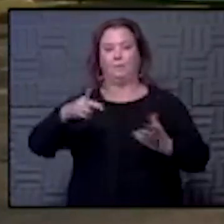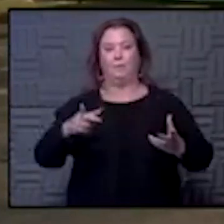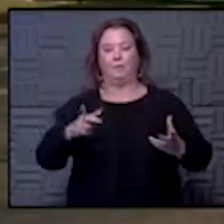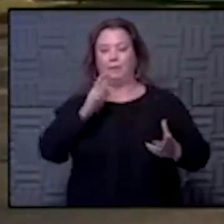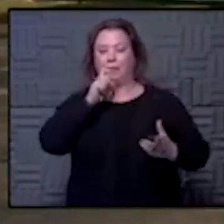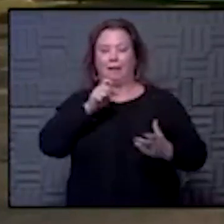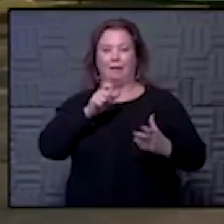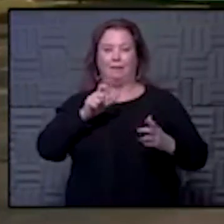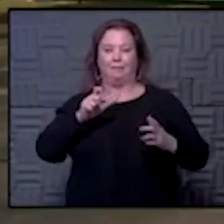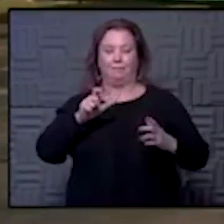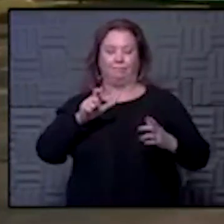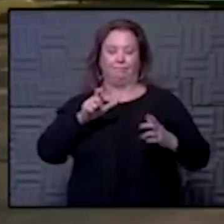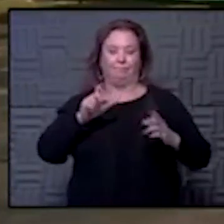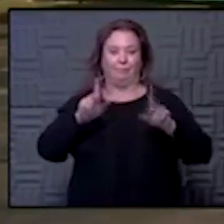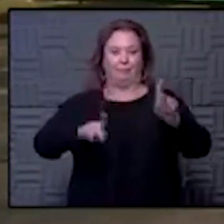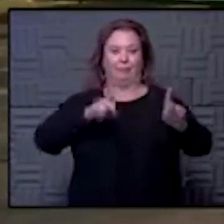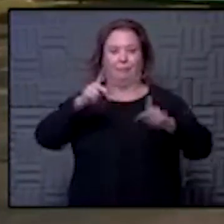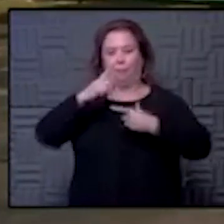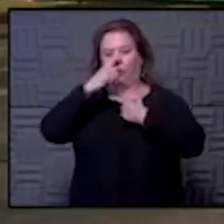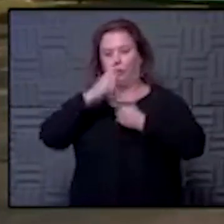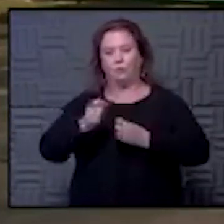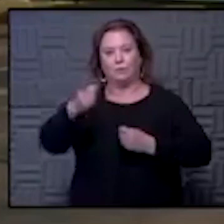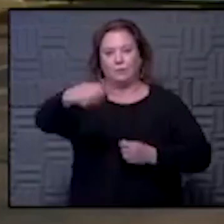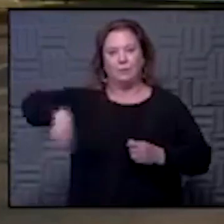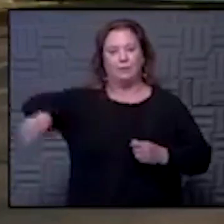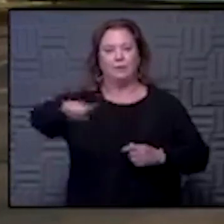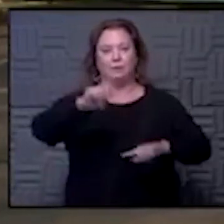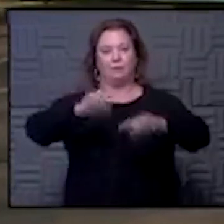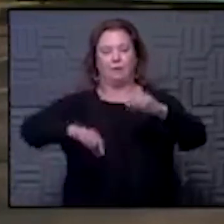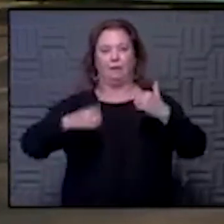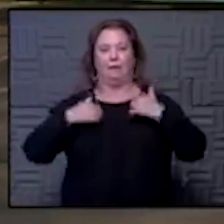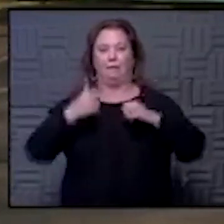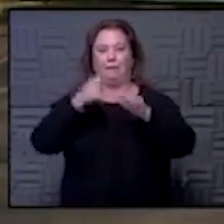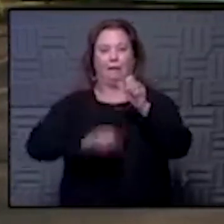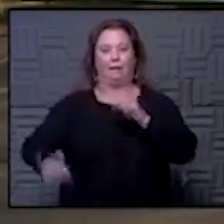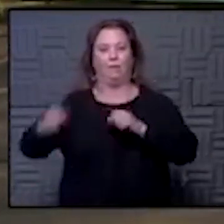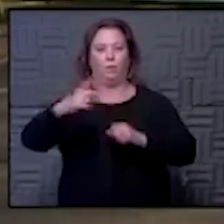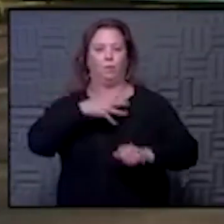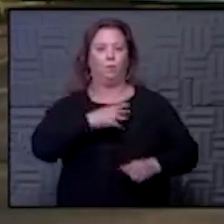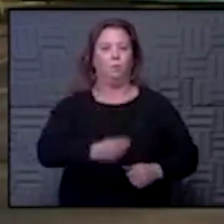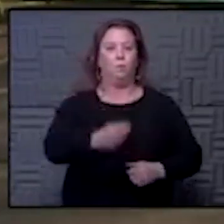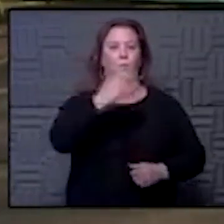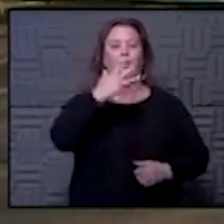necessarily the population we are the most interested in getting. We can't have everybody be white,